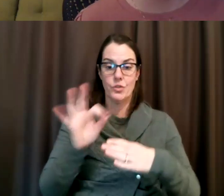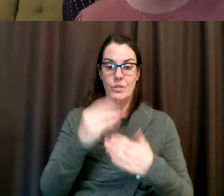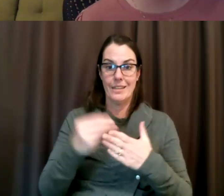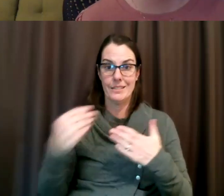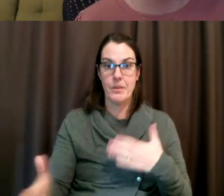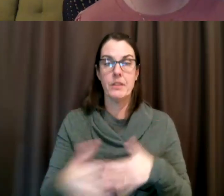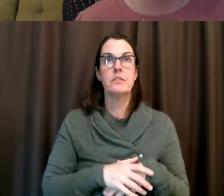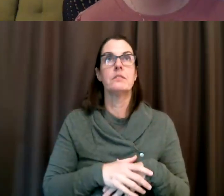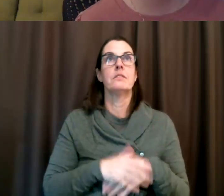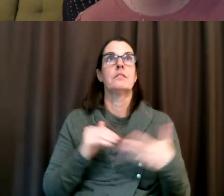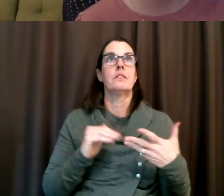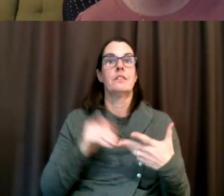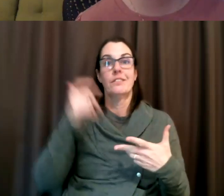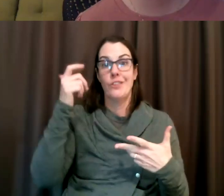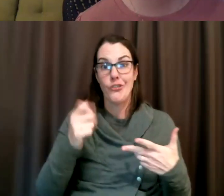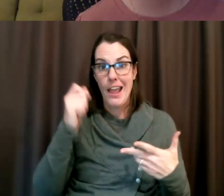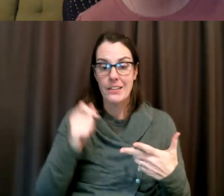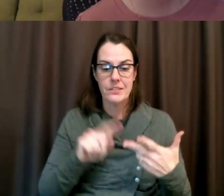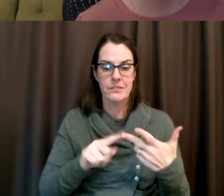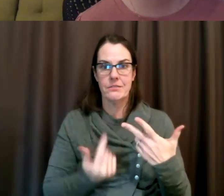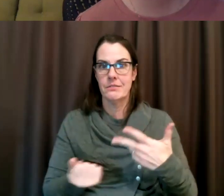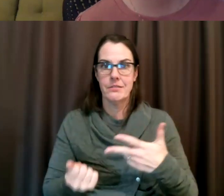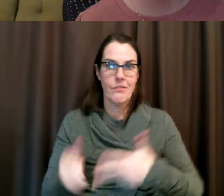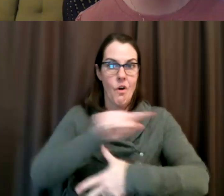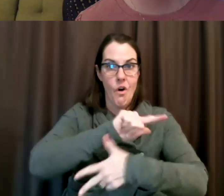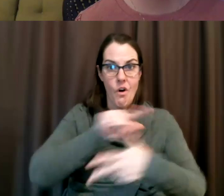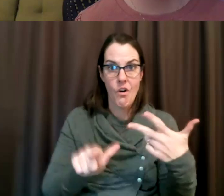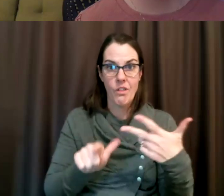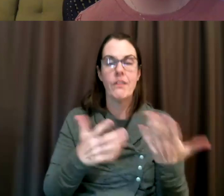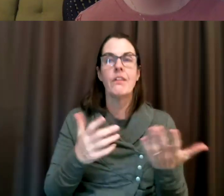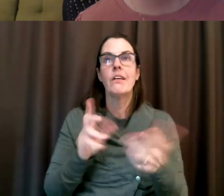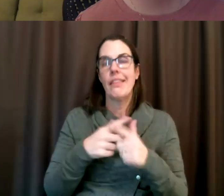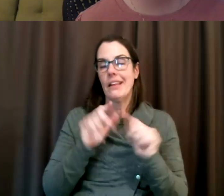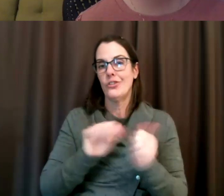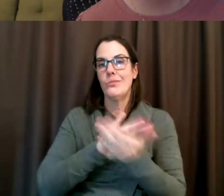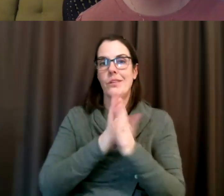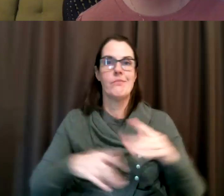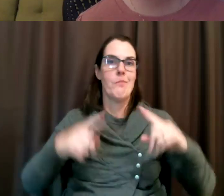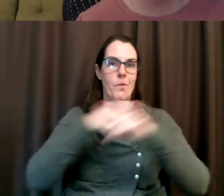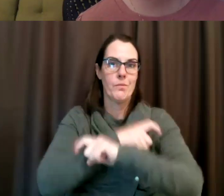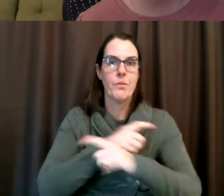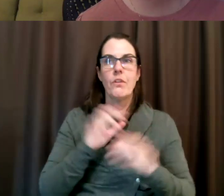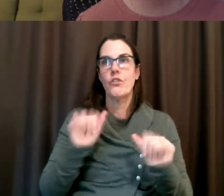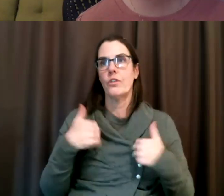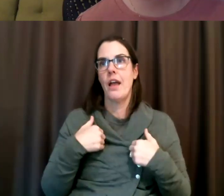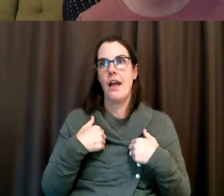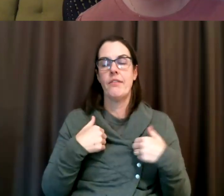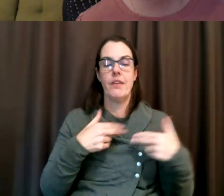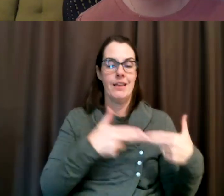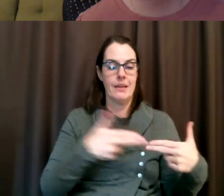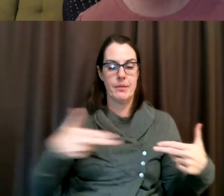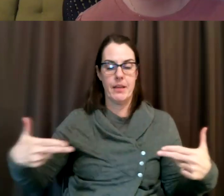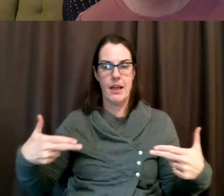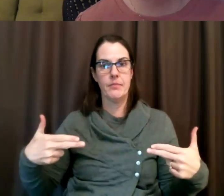grant? All of the above, right? So it can get very complicated. You can have multiple tabs that flow into